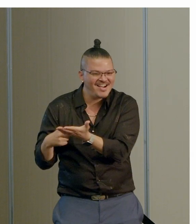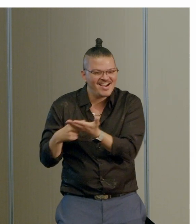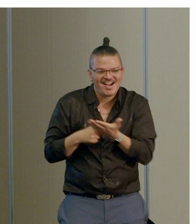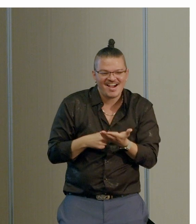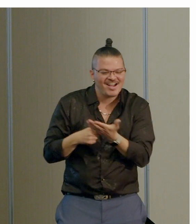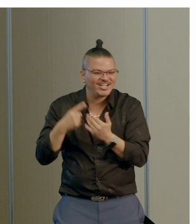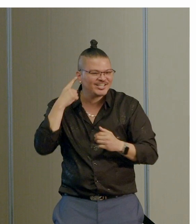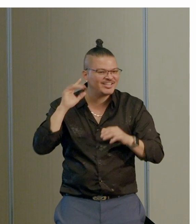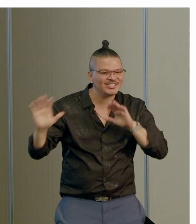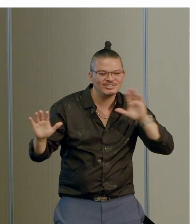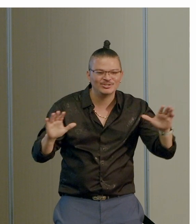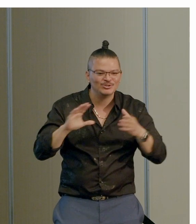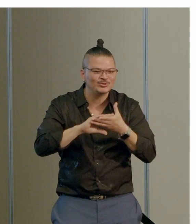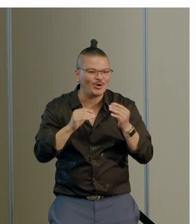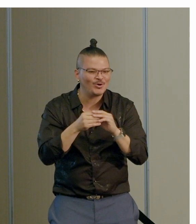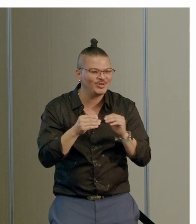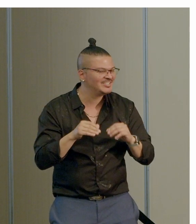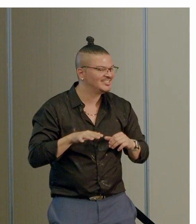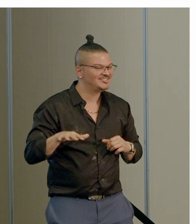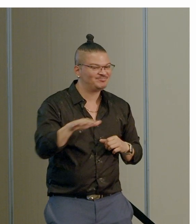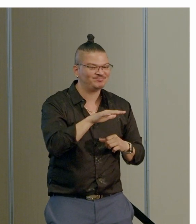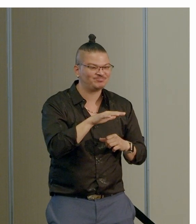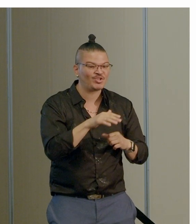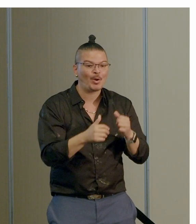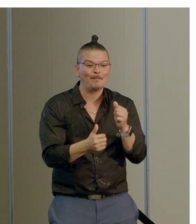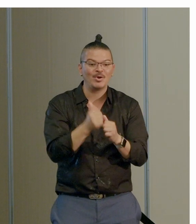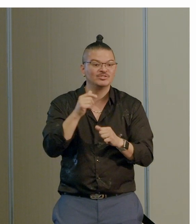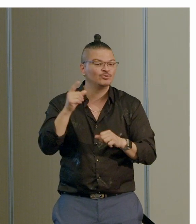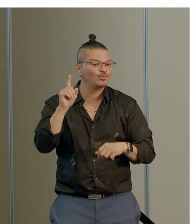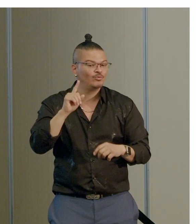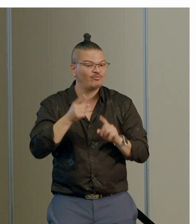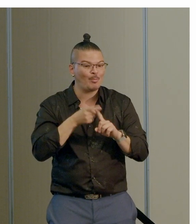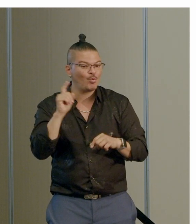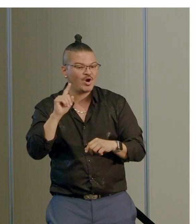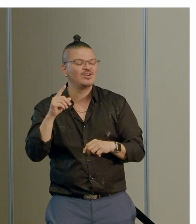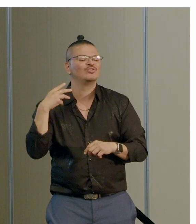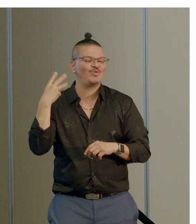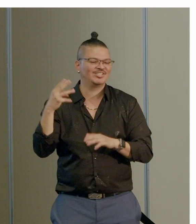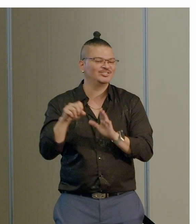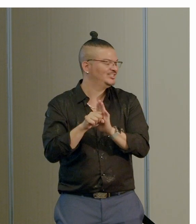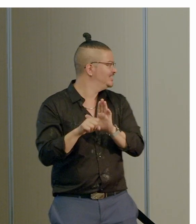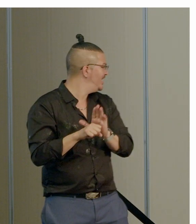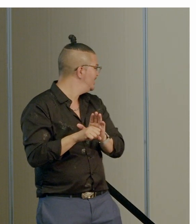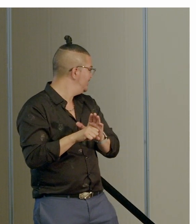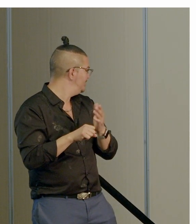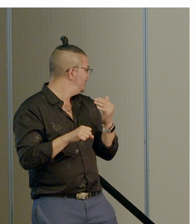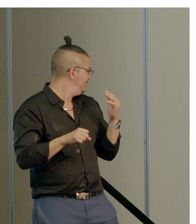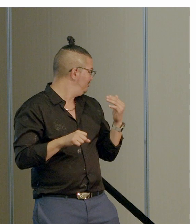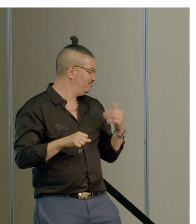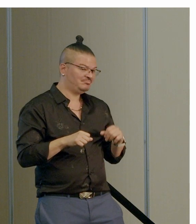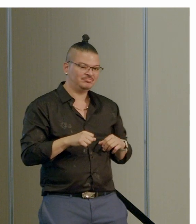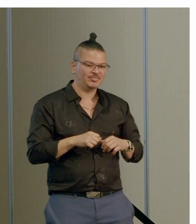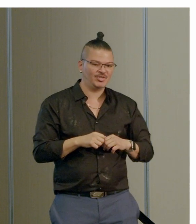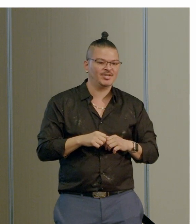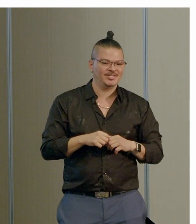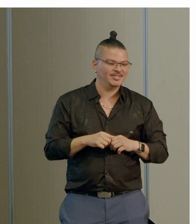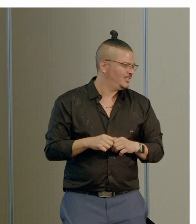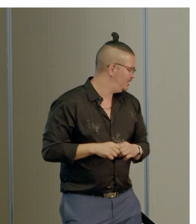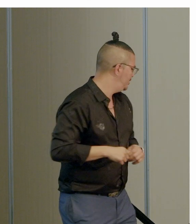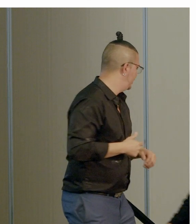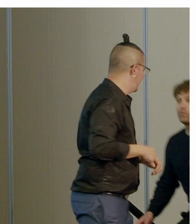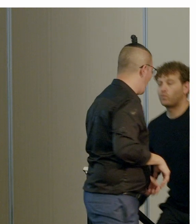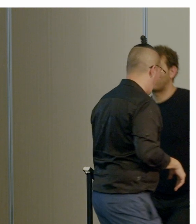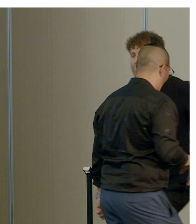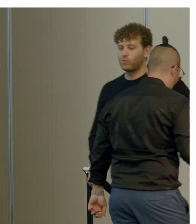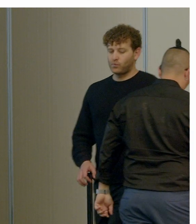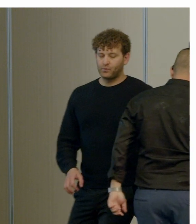the people largely from Washington State. So while I could share with Mary what's available in terms of accessibility